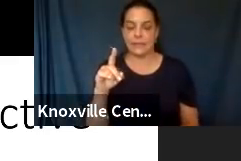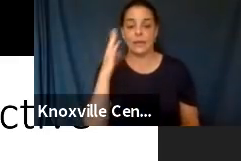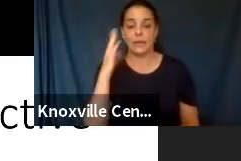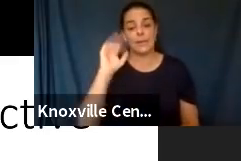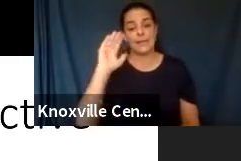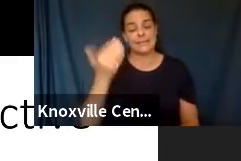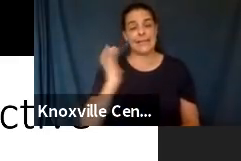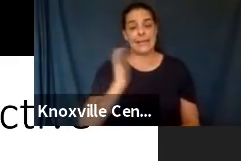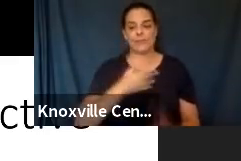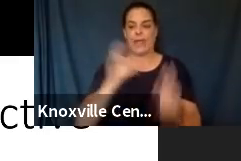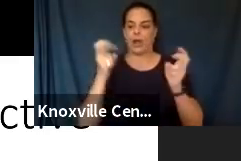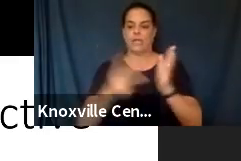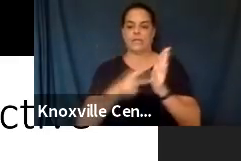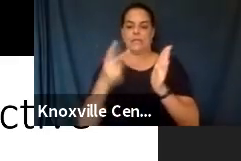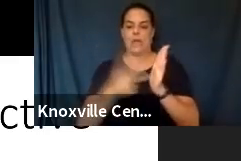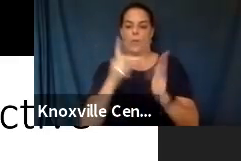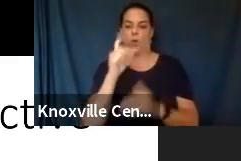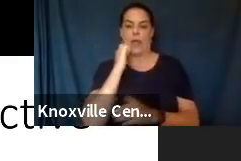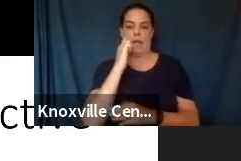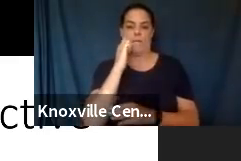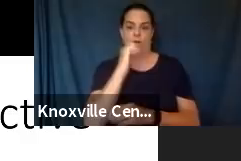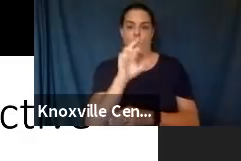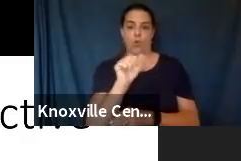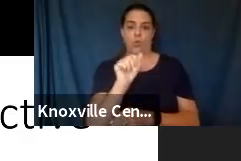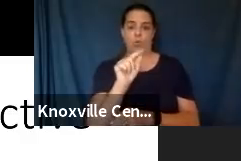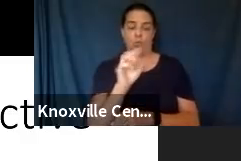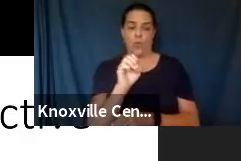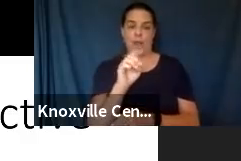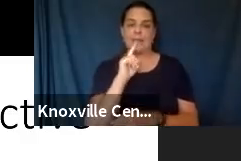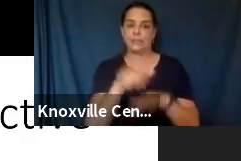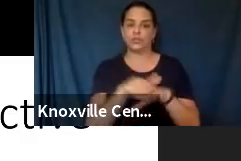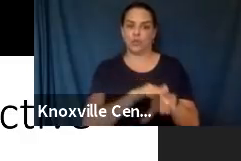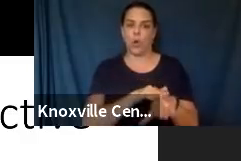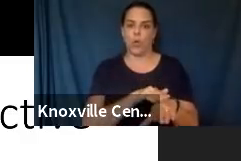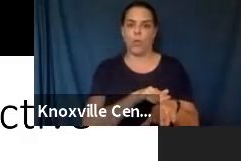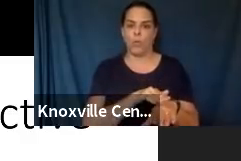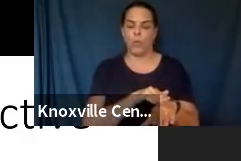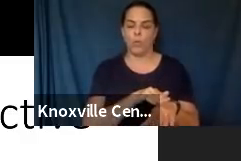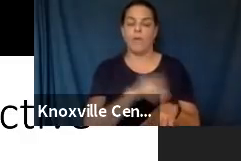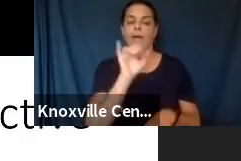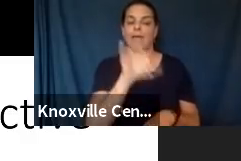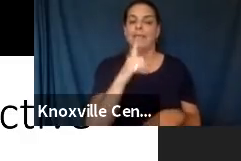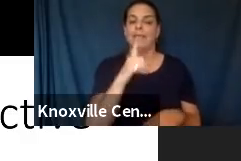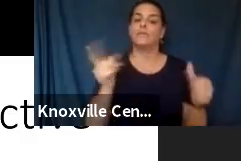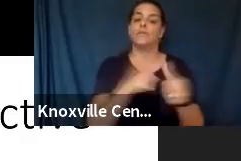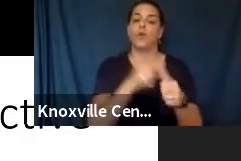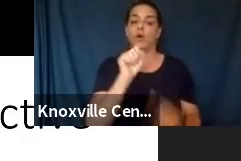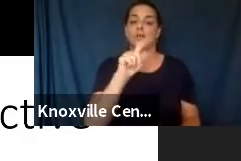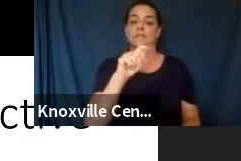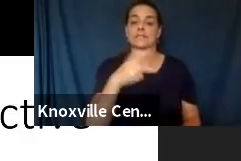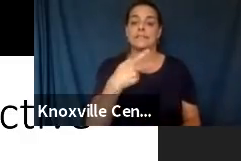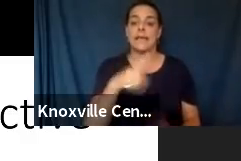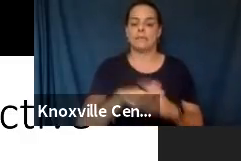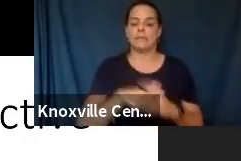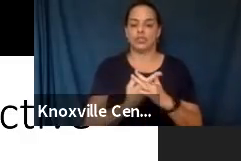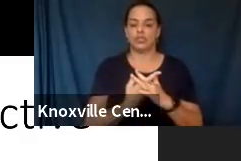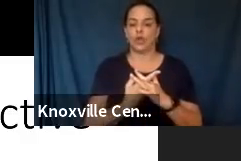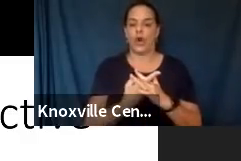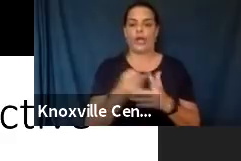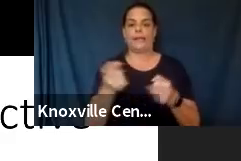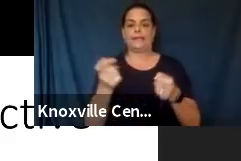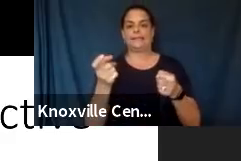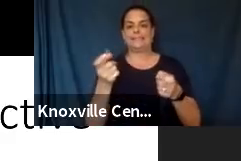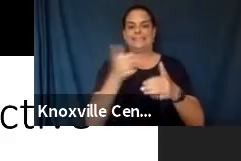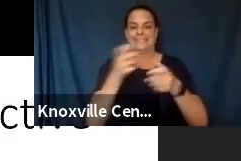that our doubling day rate is slowing down, and that's the first step to starting to get this under